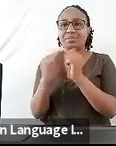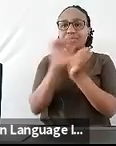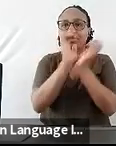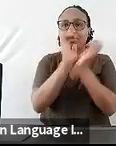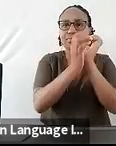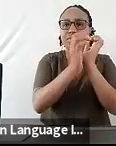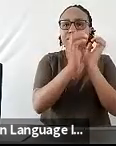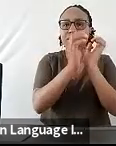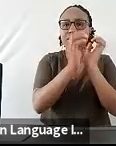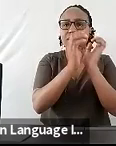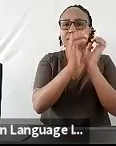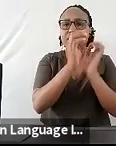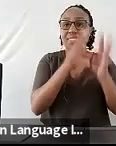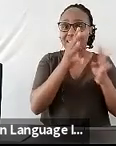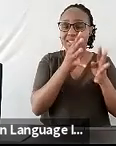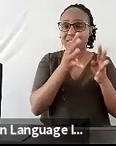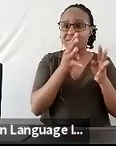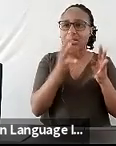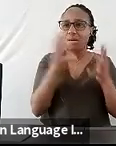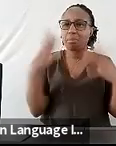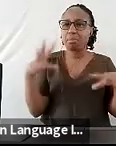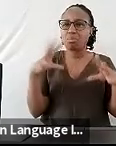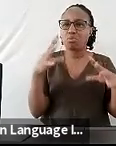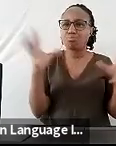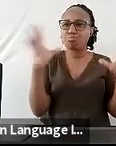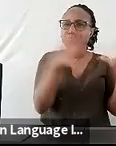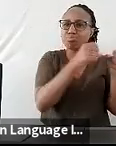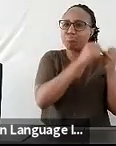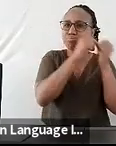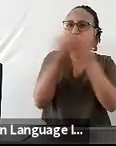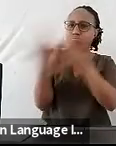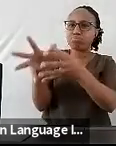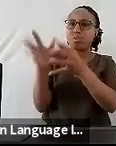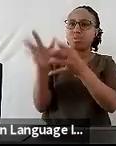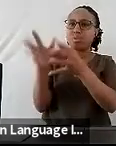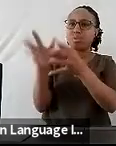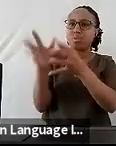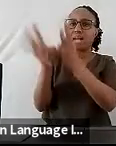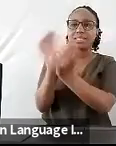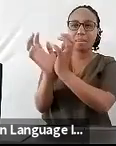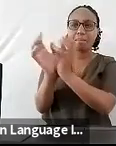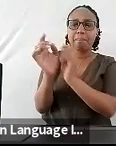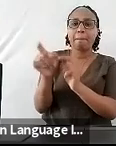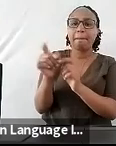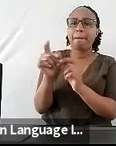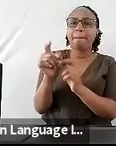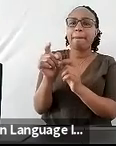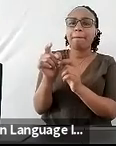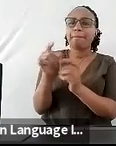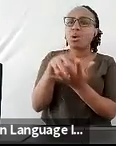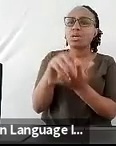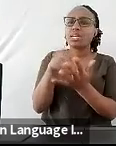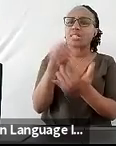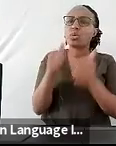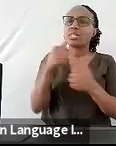And the context that makes that possible, I wanted us to have an honest reckoning with the context that